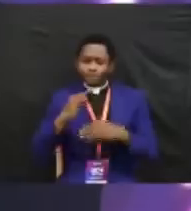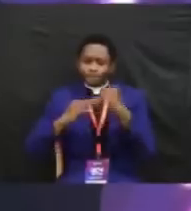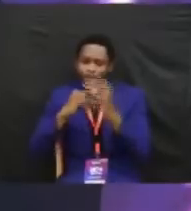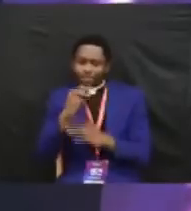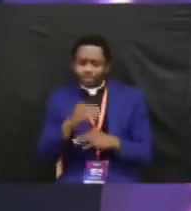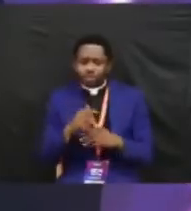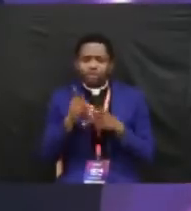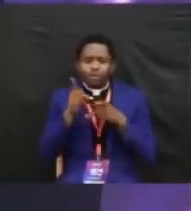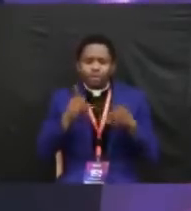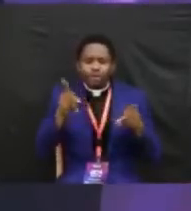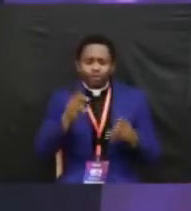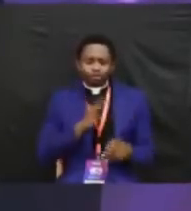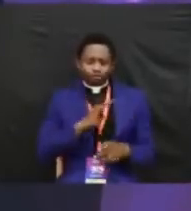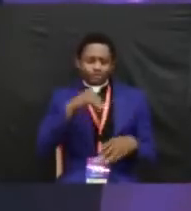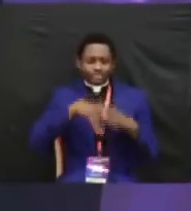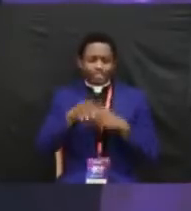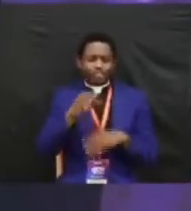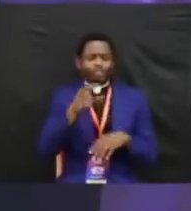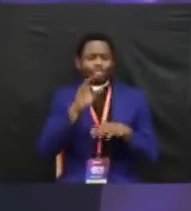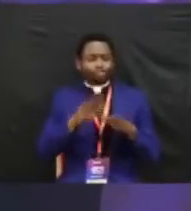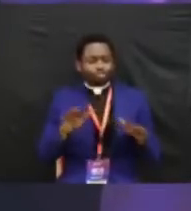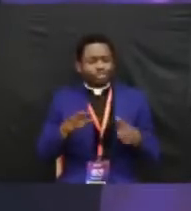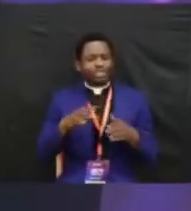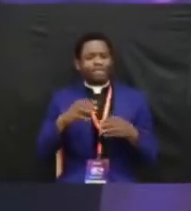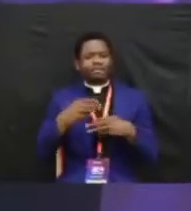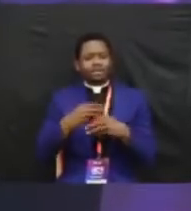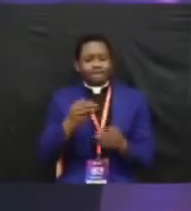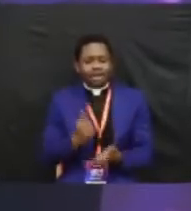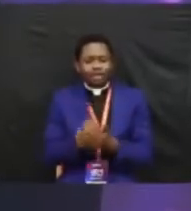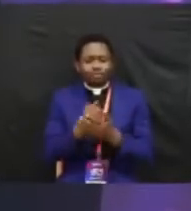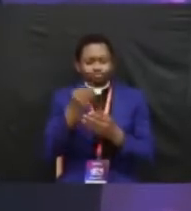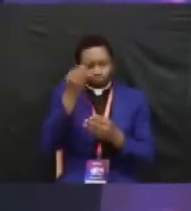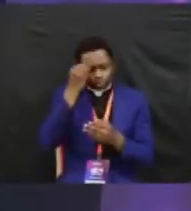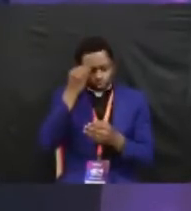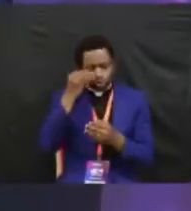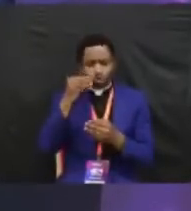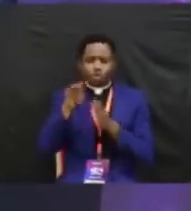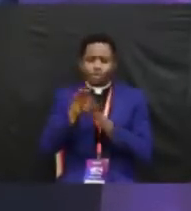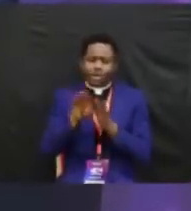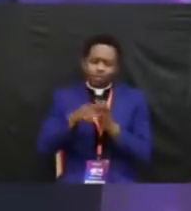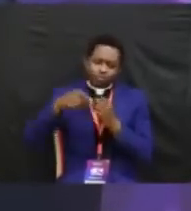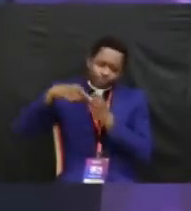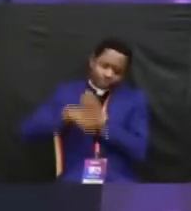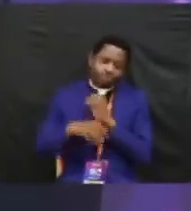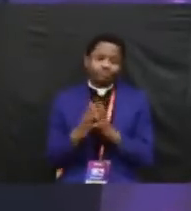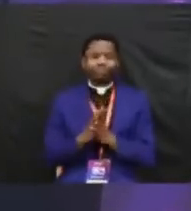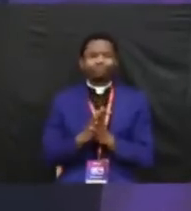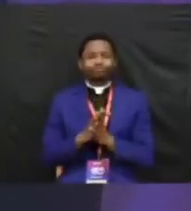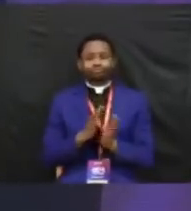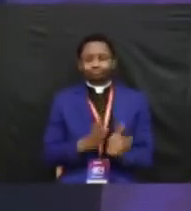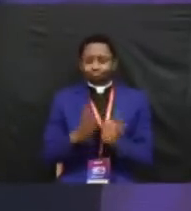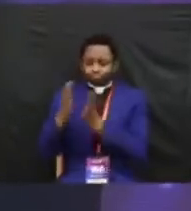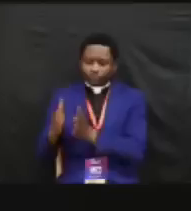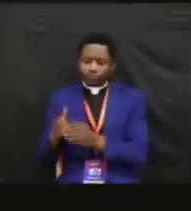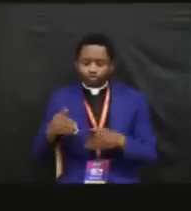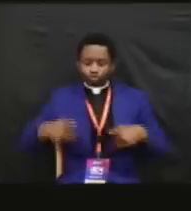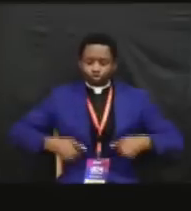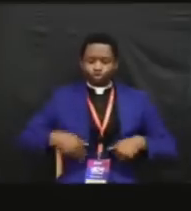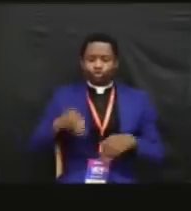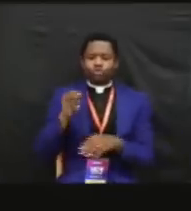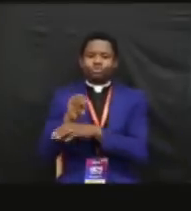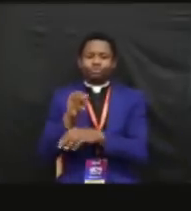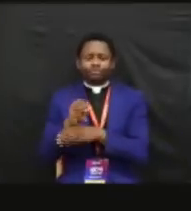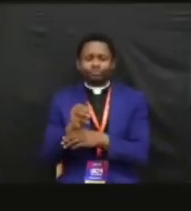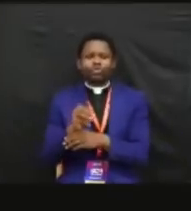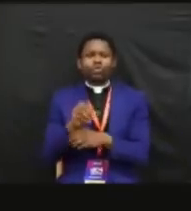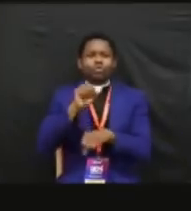children but also nurturing them in the word of God. Now to the youth ministry. The youth ministry worked